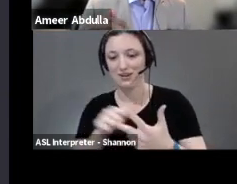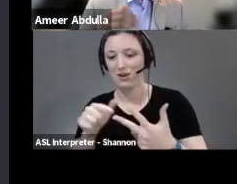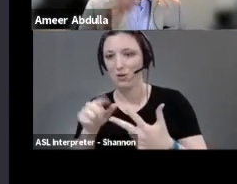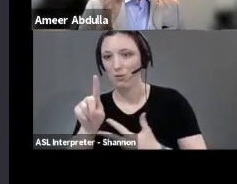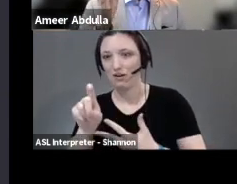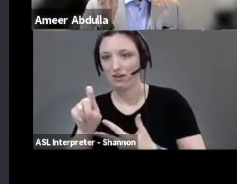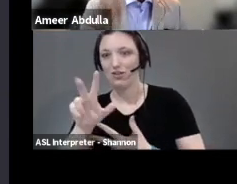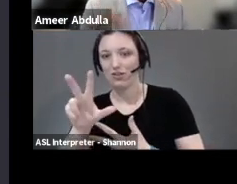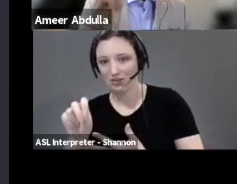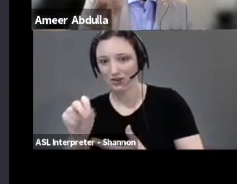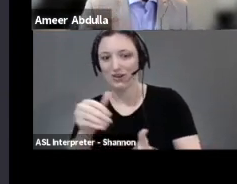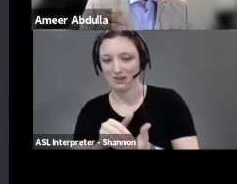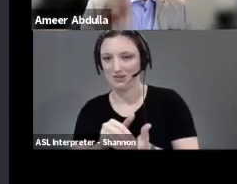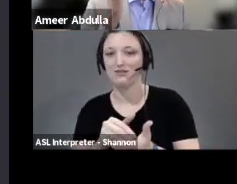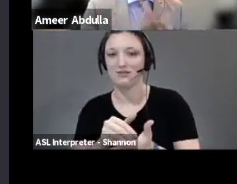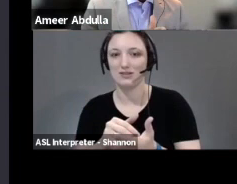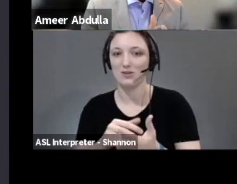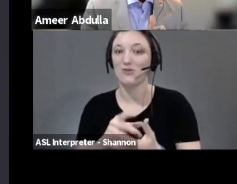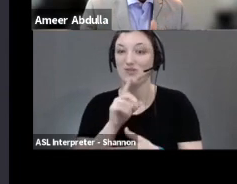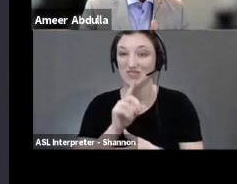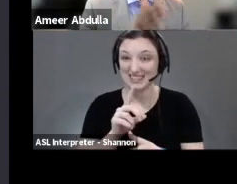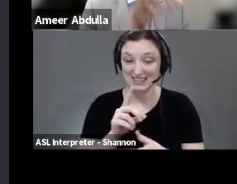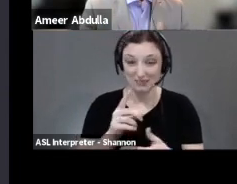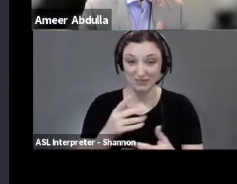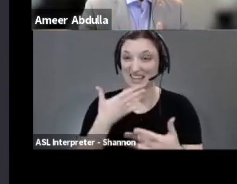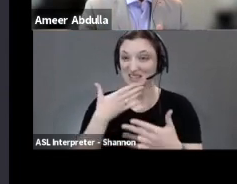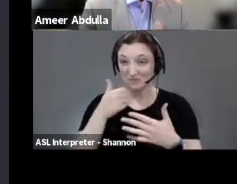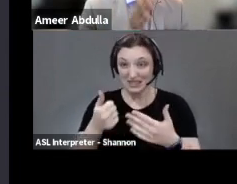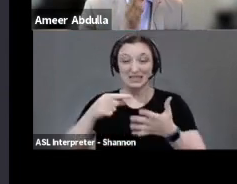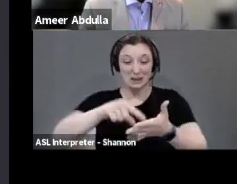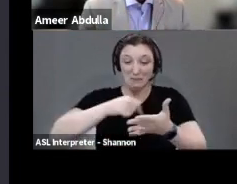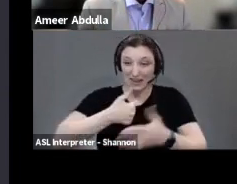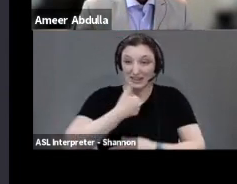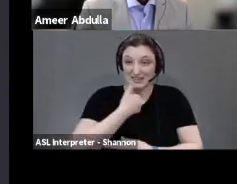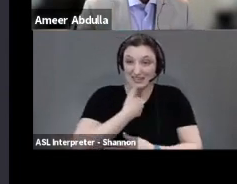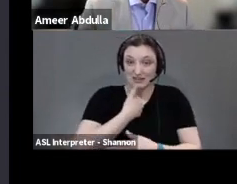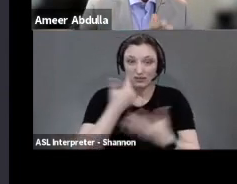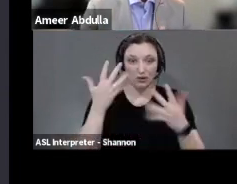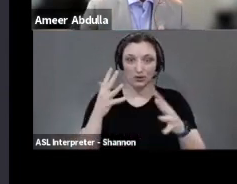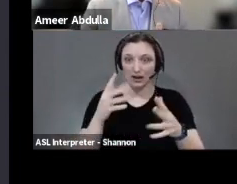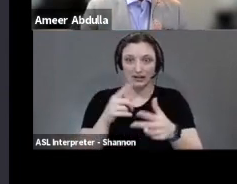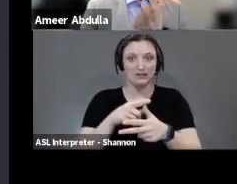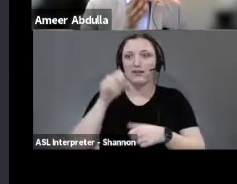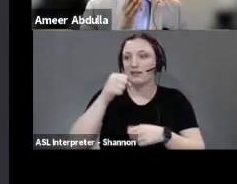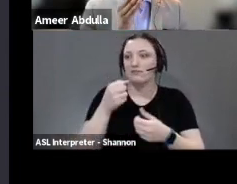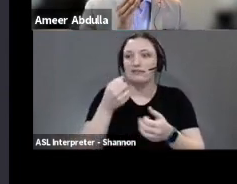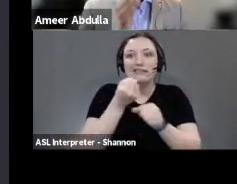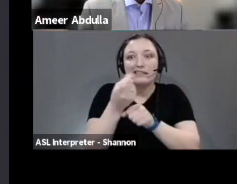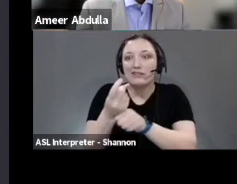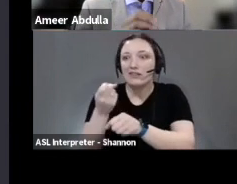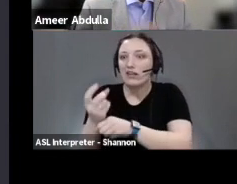system. So there's a significant benefit to get in the habit of paying yourself. Even if it's a small number every year, there